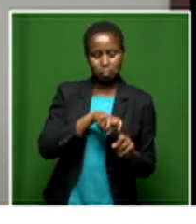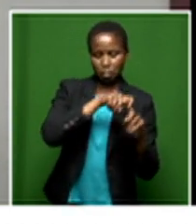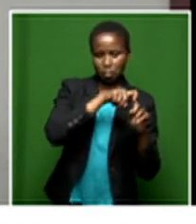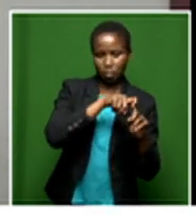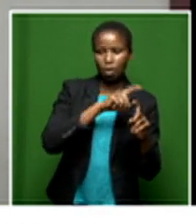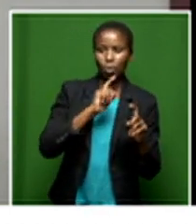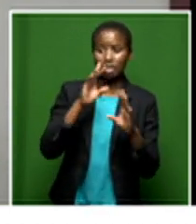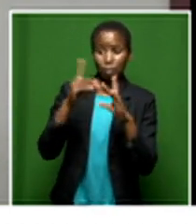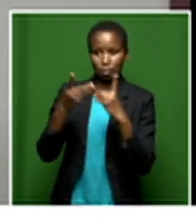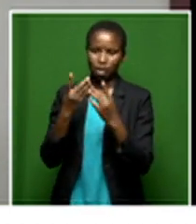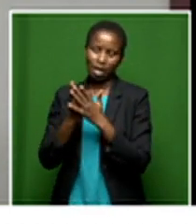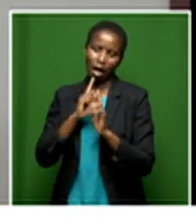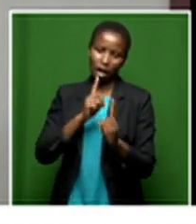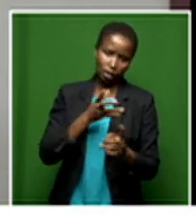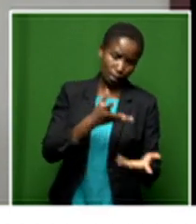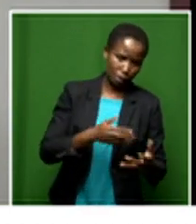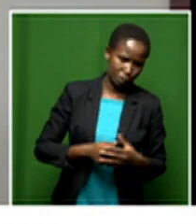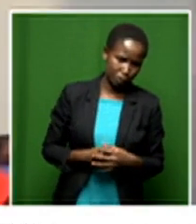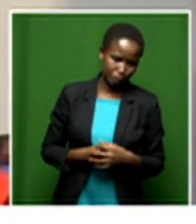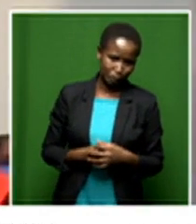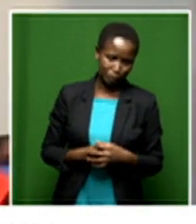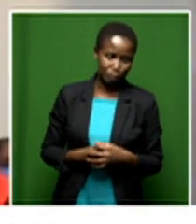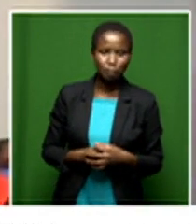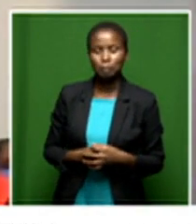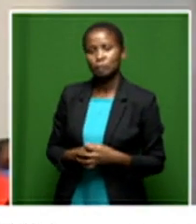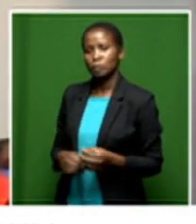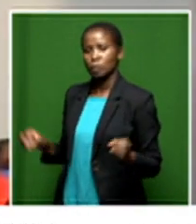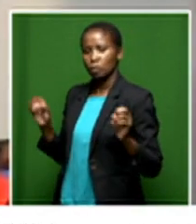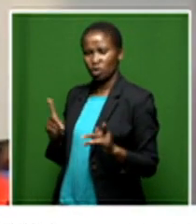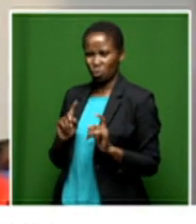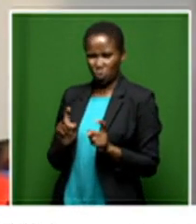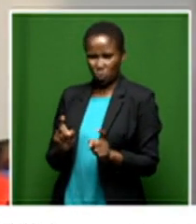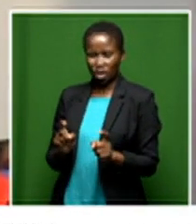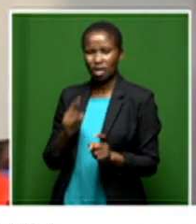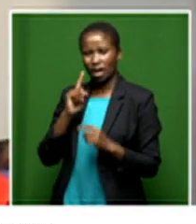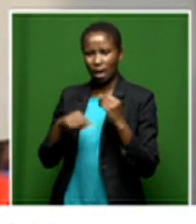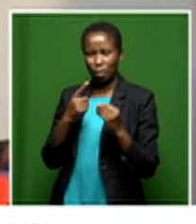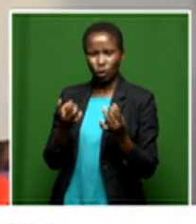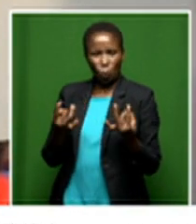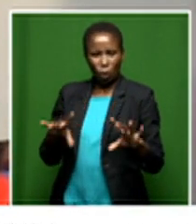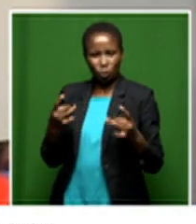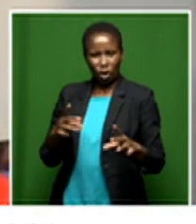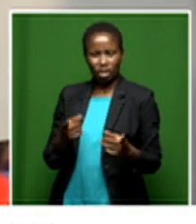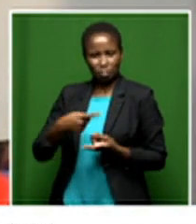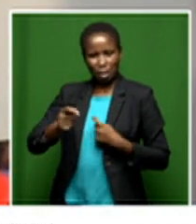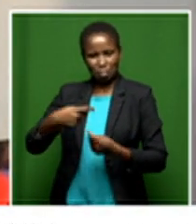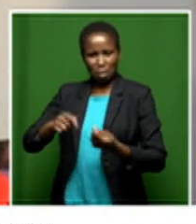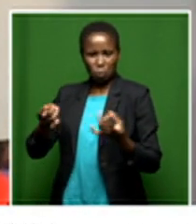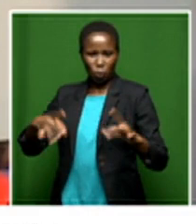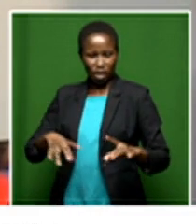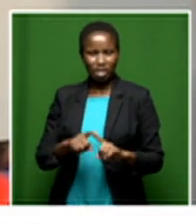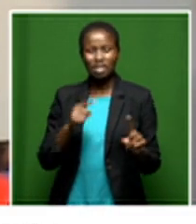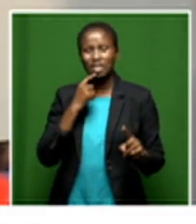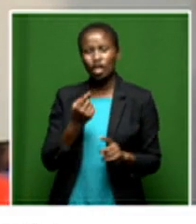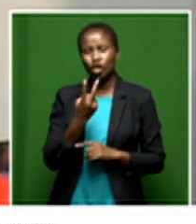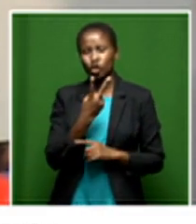actually does respond to that question in particular. And just a quick one on irregular and wasteful expenditure.